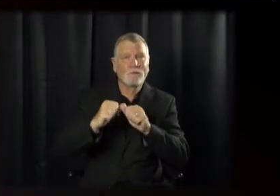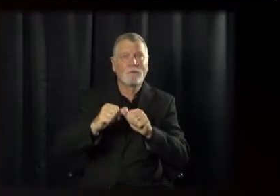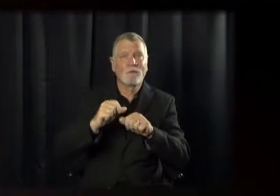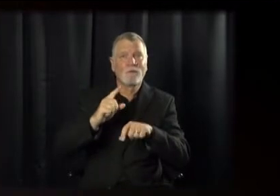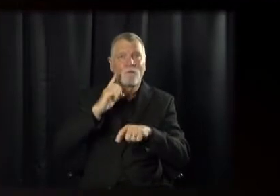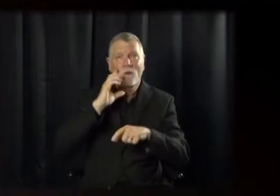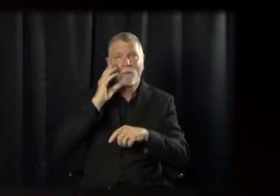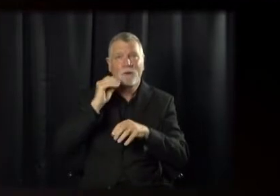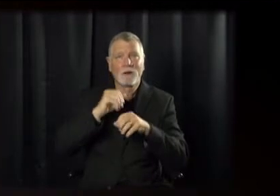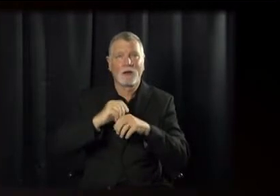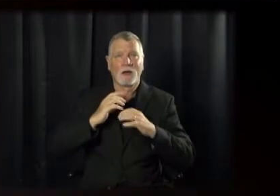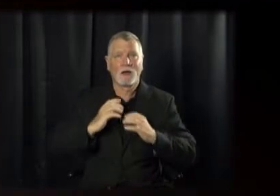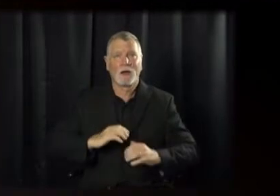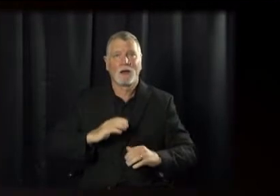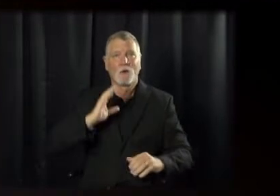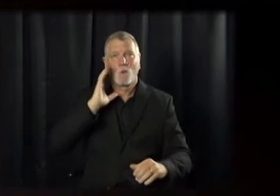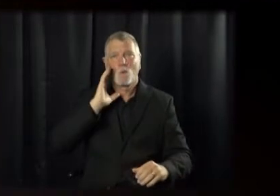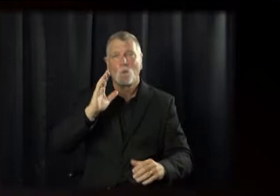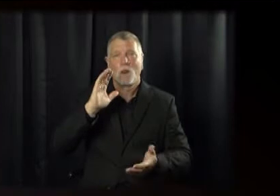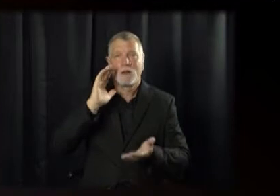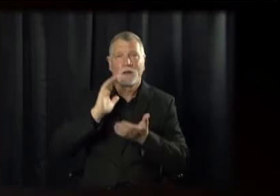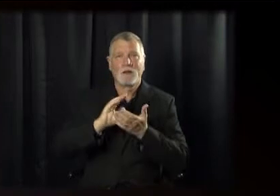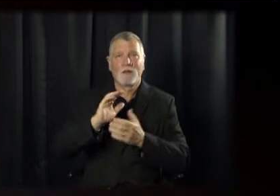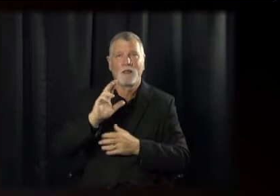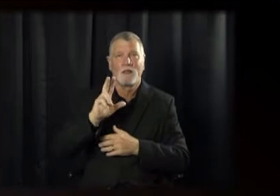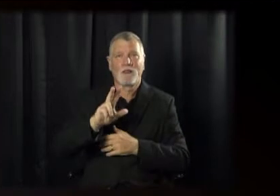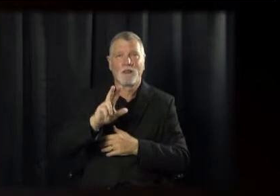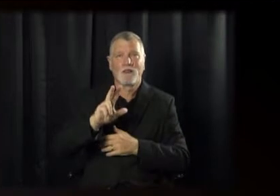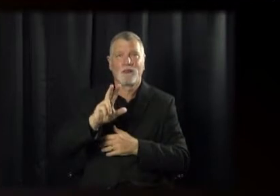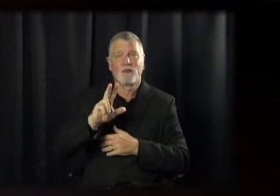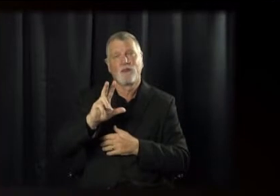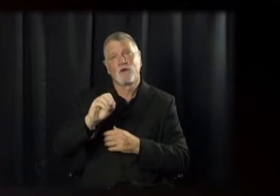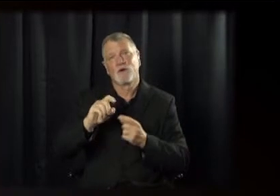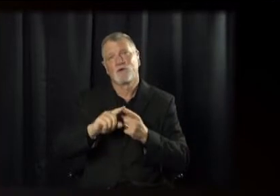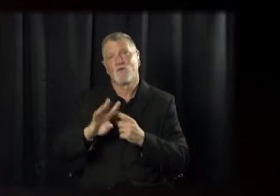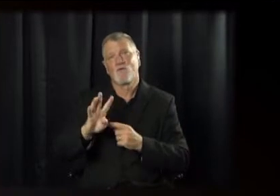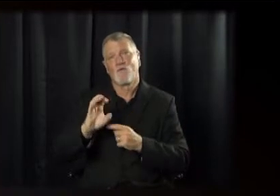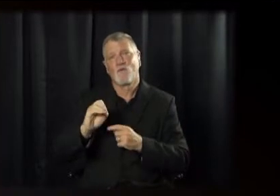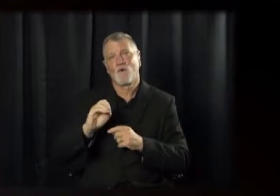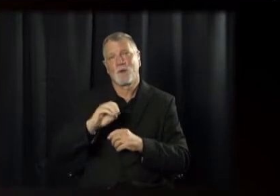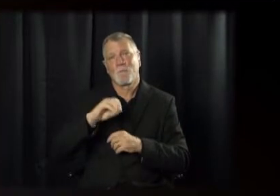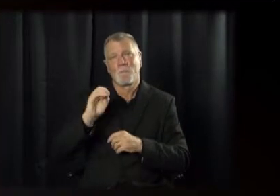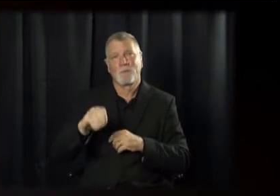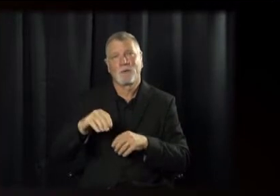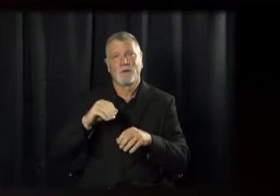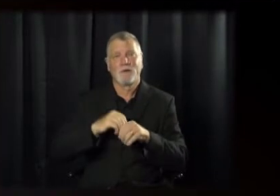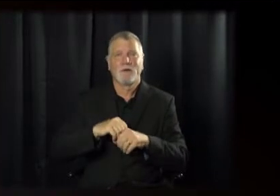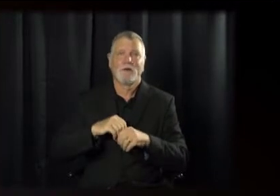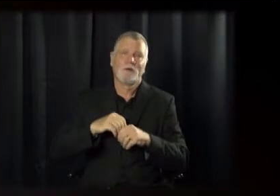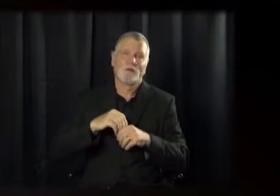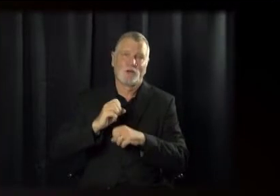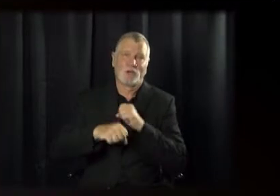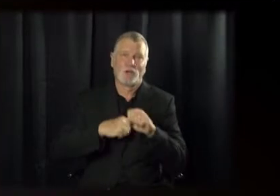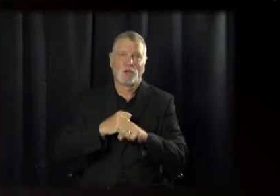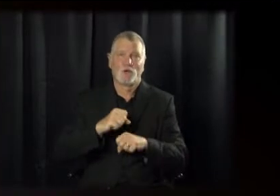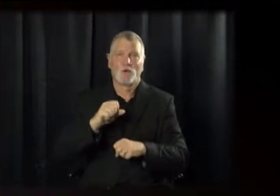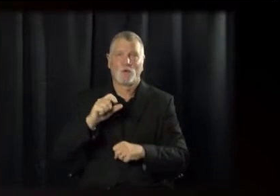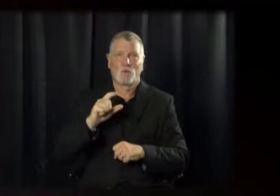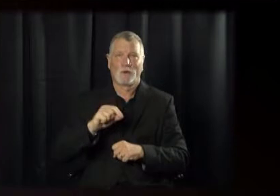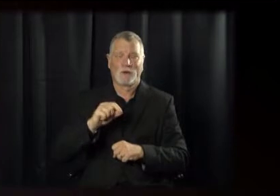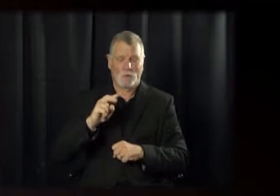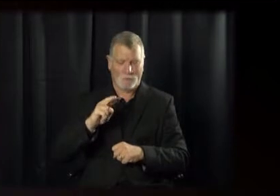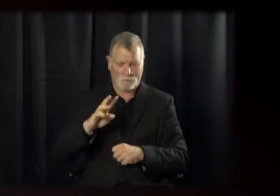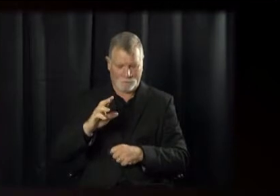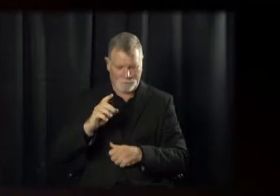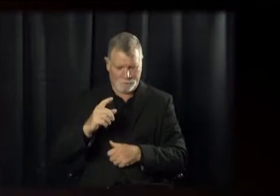outages experienced by customers will decrease by 30% and 40% respectively by 2024.